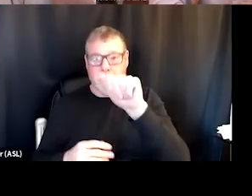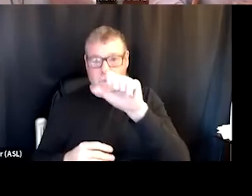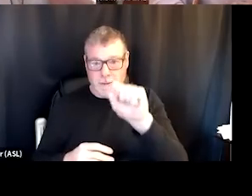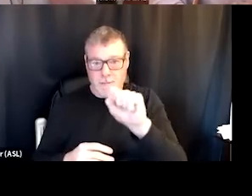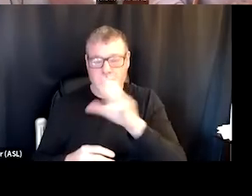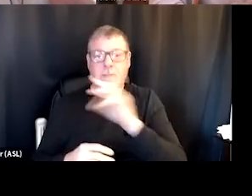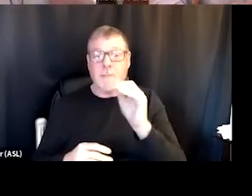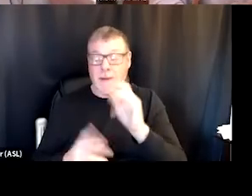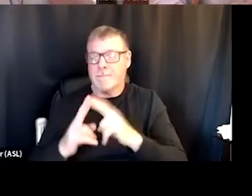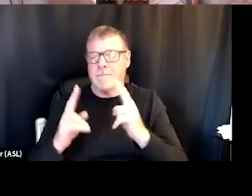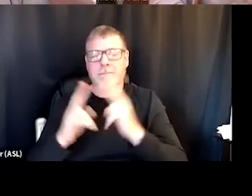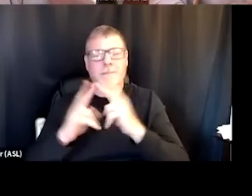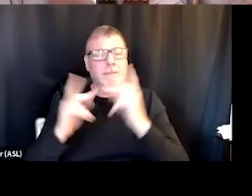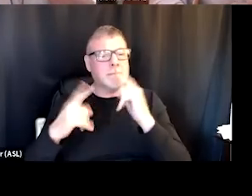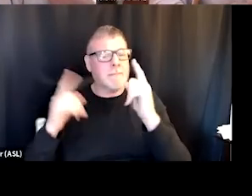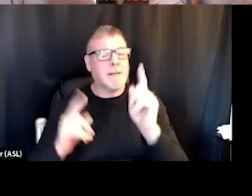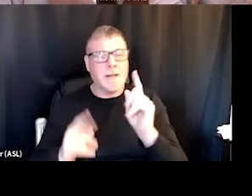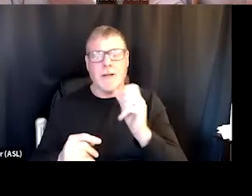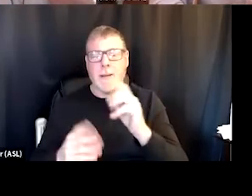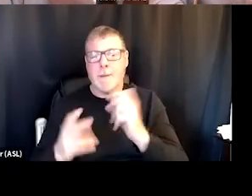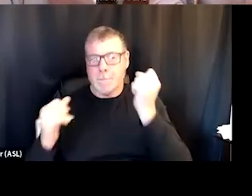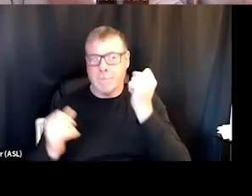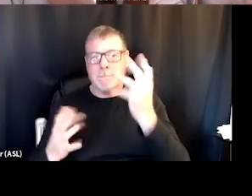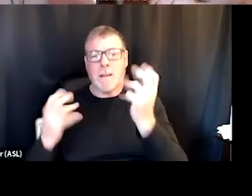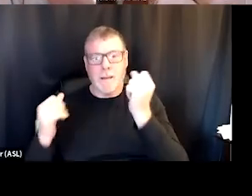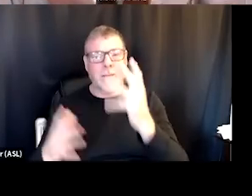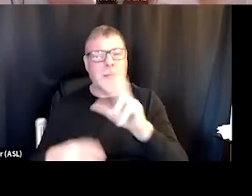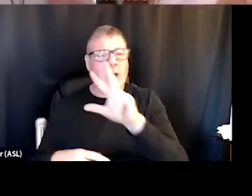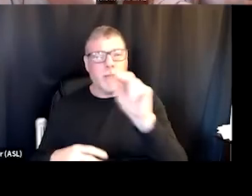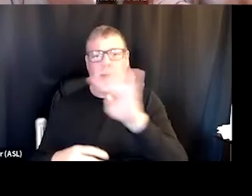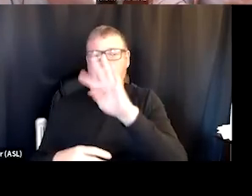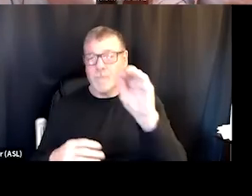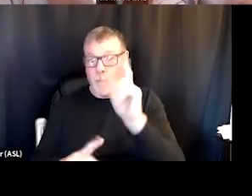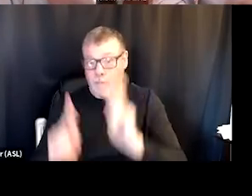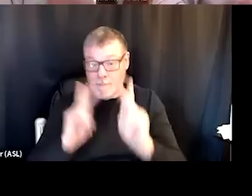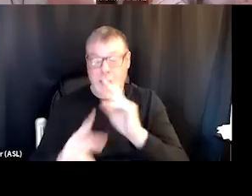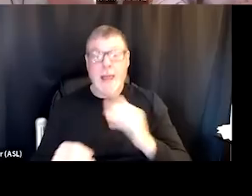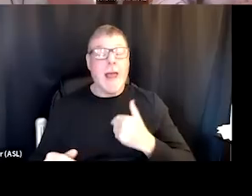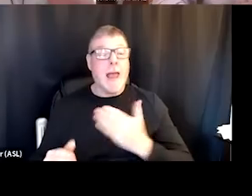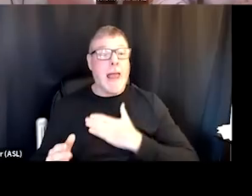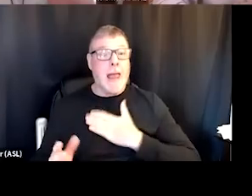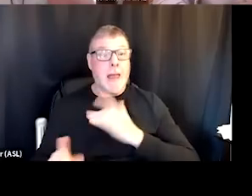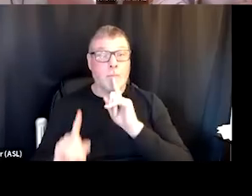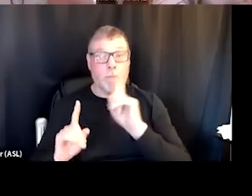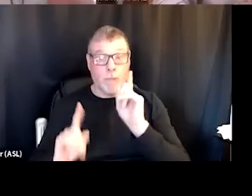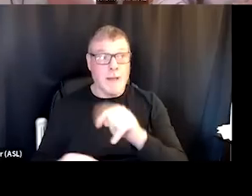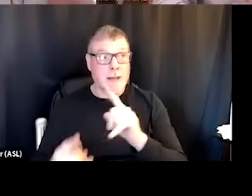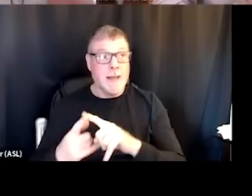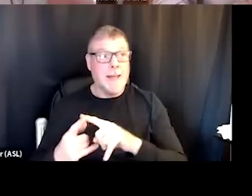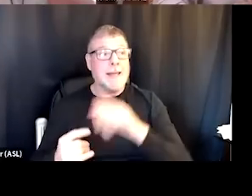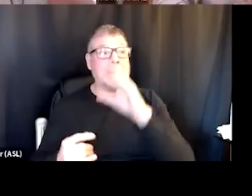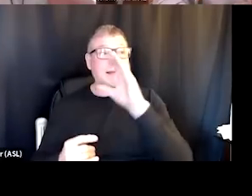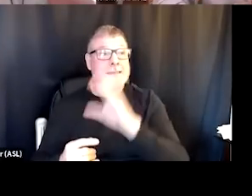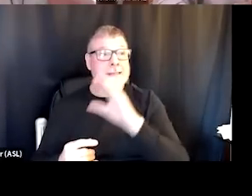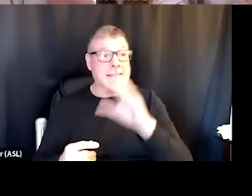reaching dozens and dozens of folks this way. And I'm happy to report that CTC, Circle the City, has